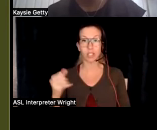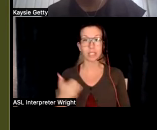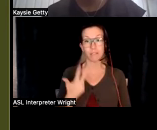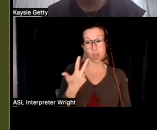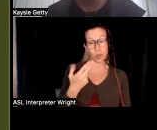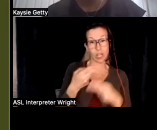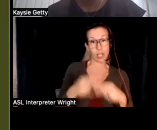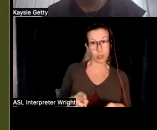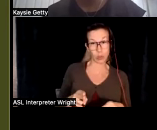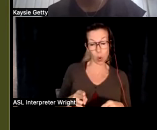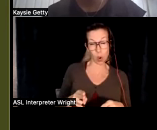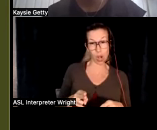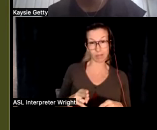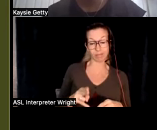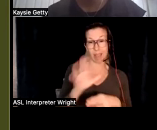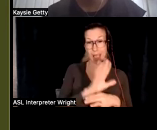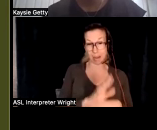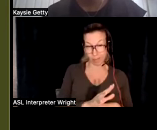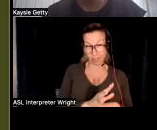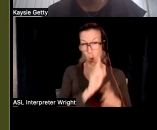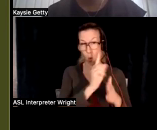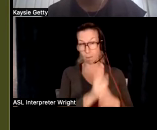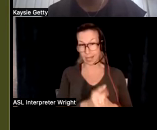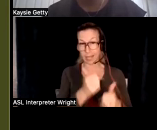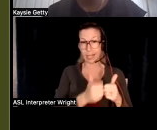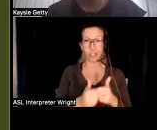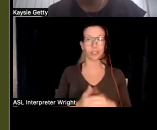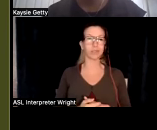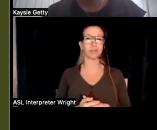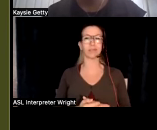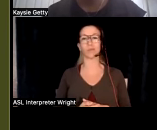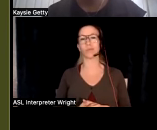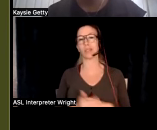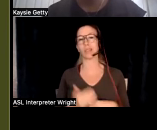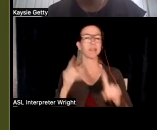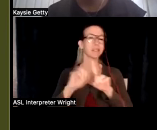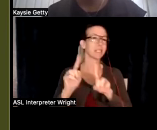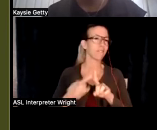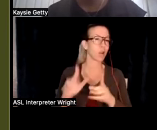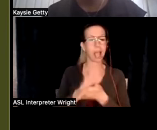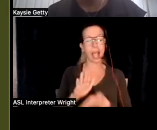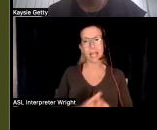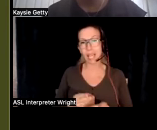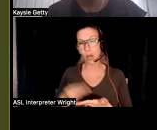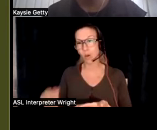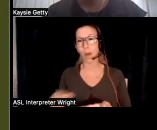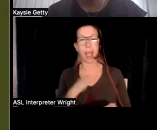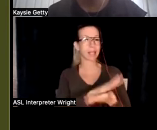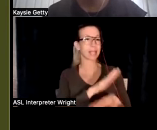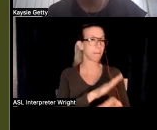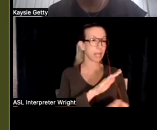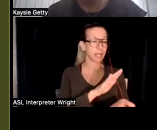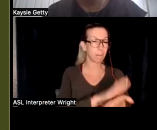videos that are about a minute each. We have lots of handouts. As I said, we have a longer academic paper. We have a report